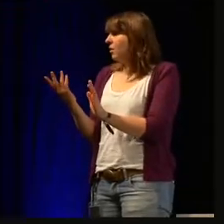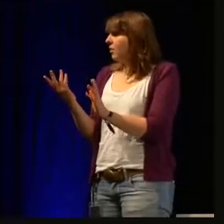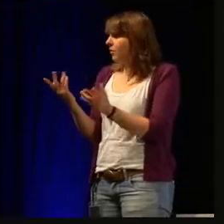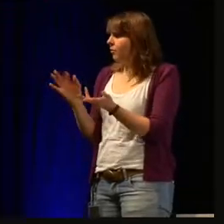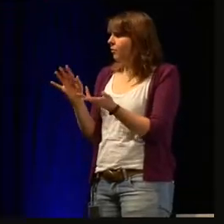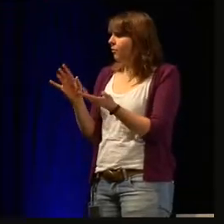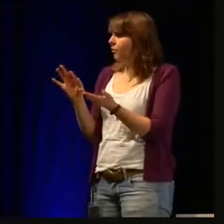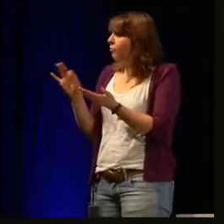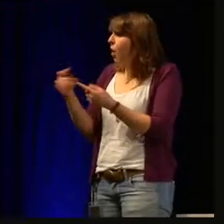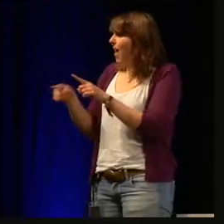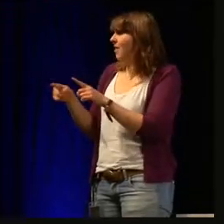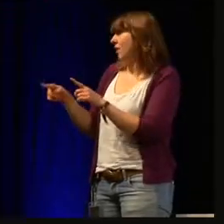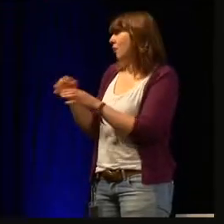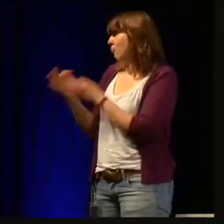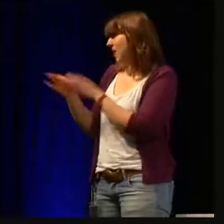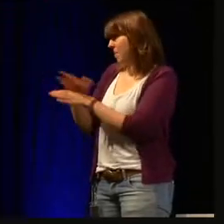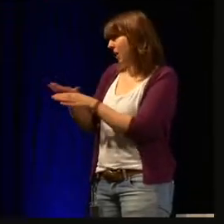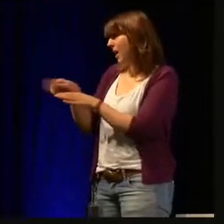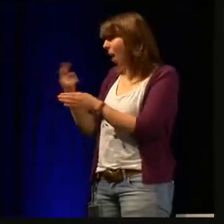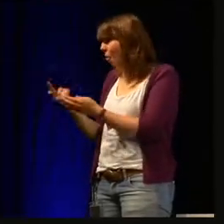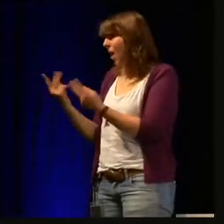they might be very